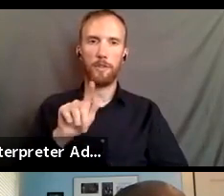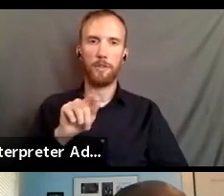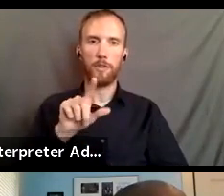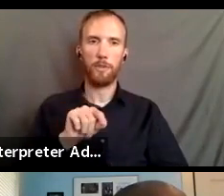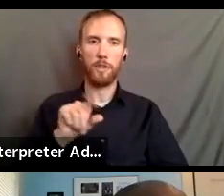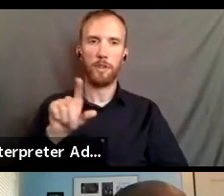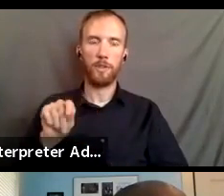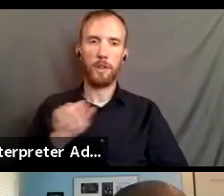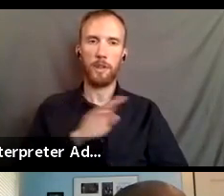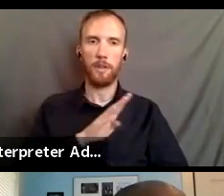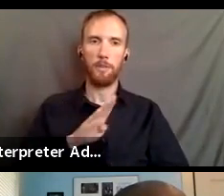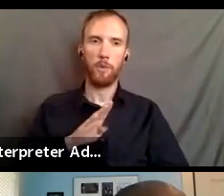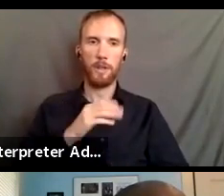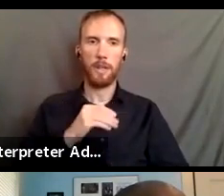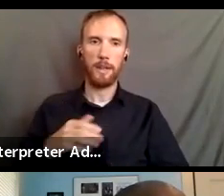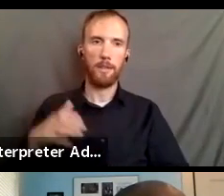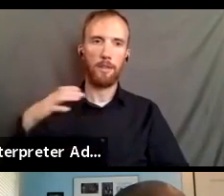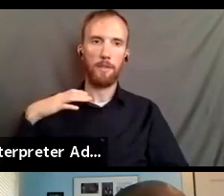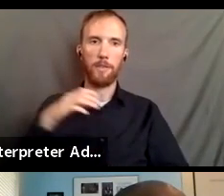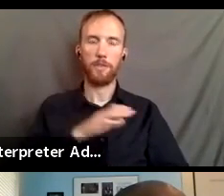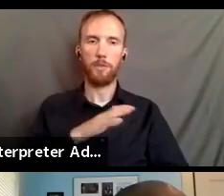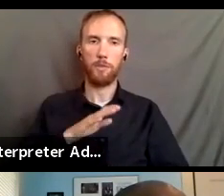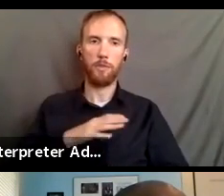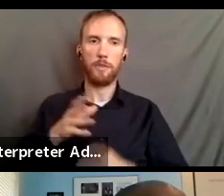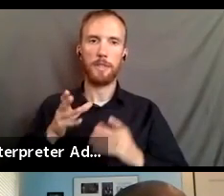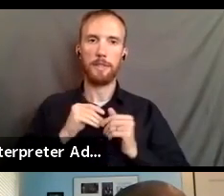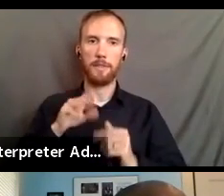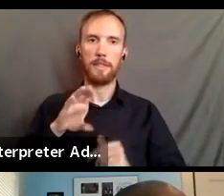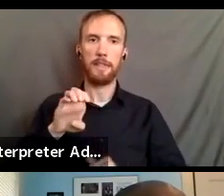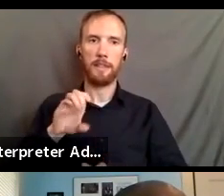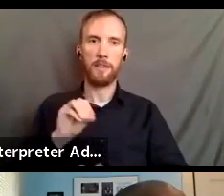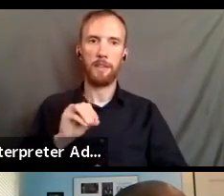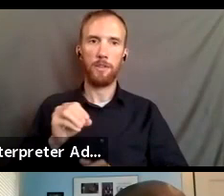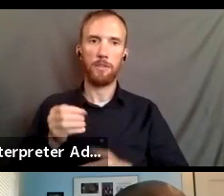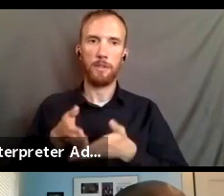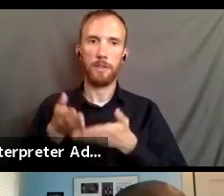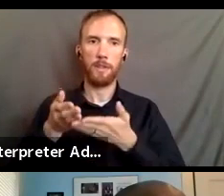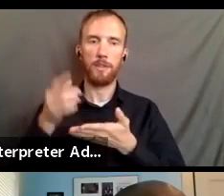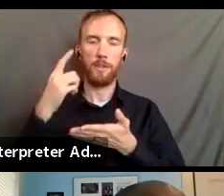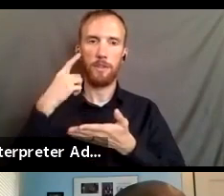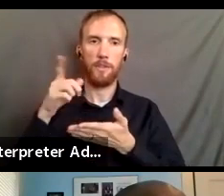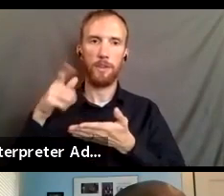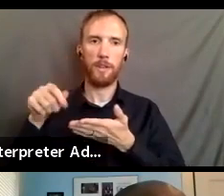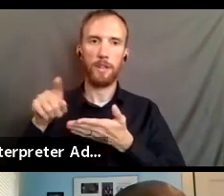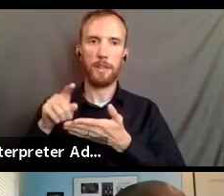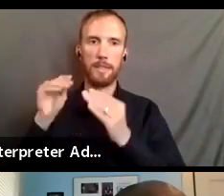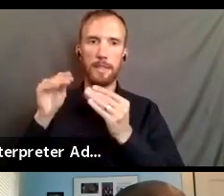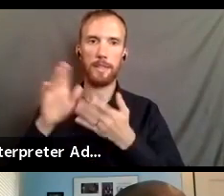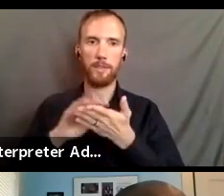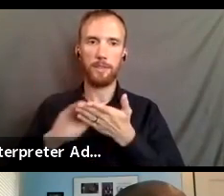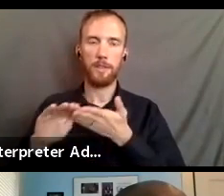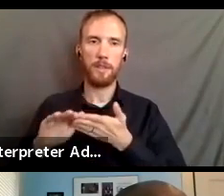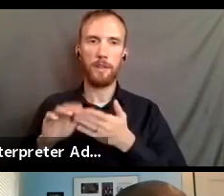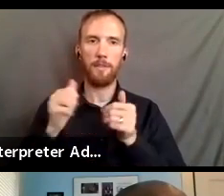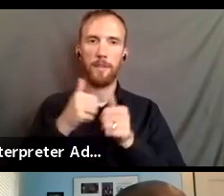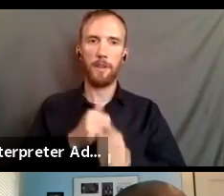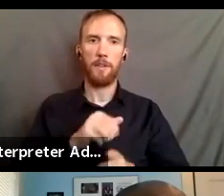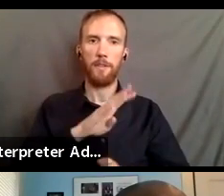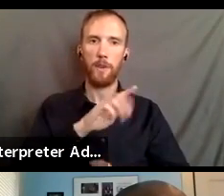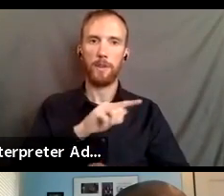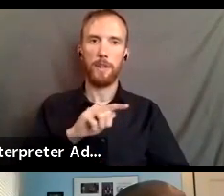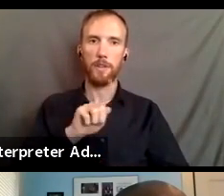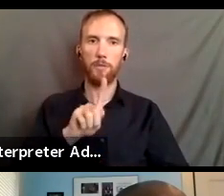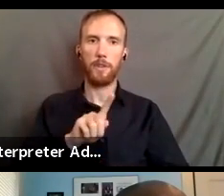the office of the board received the ceo's recommendation to dismiss probationary appointed teachers pursuant to boardroom 4-1 and 105